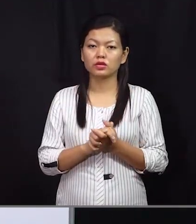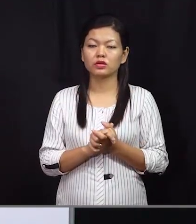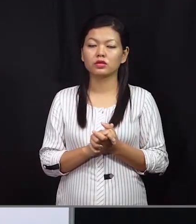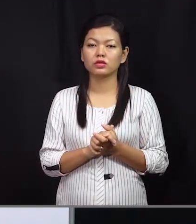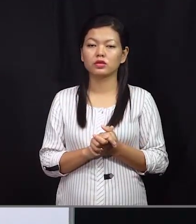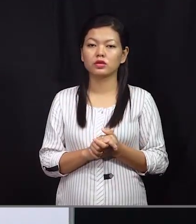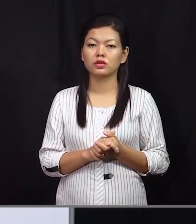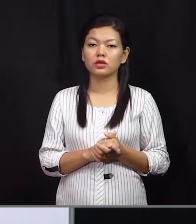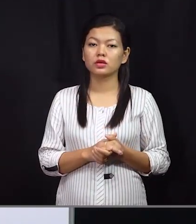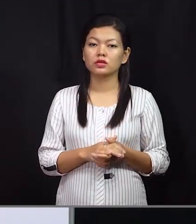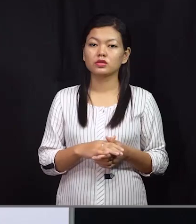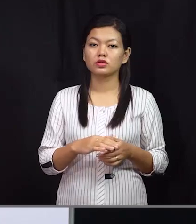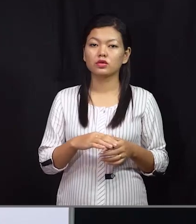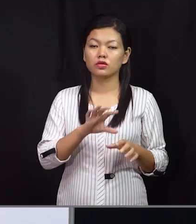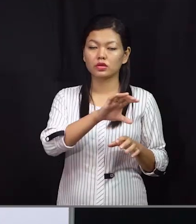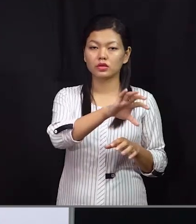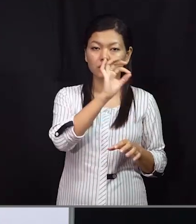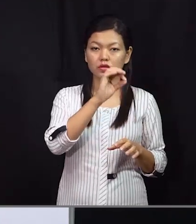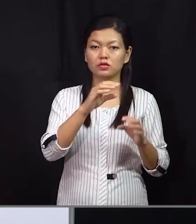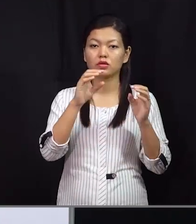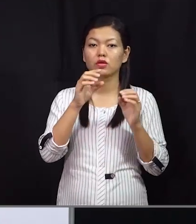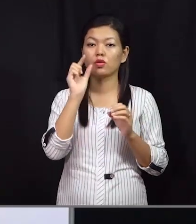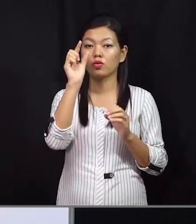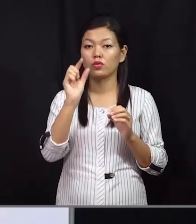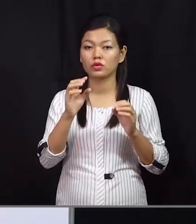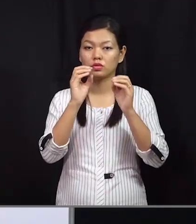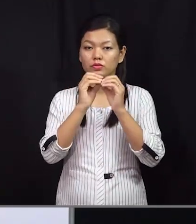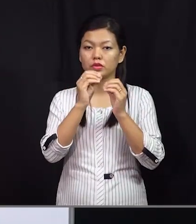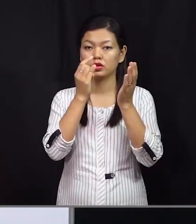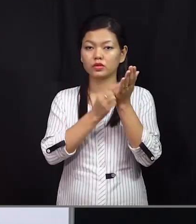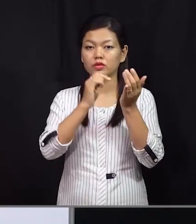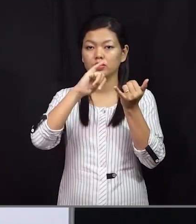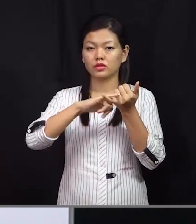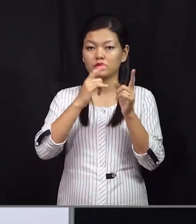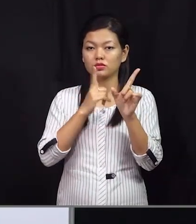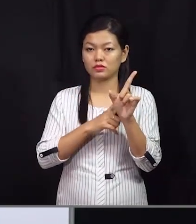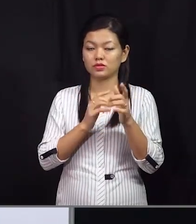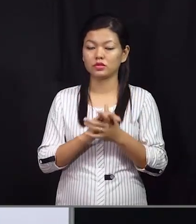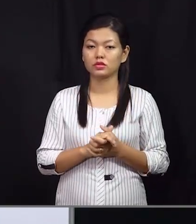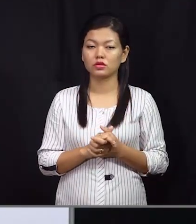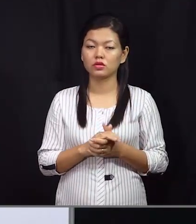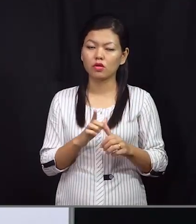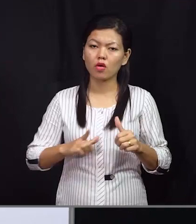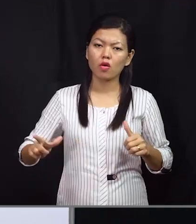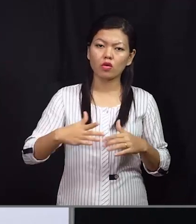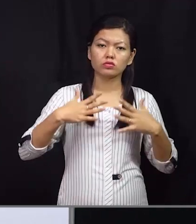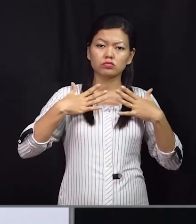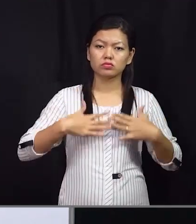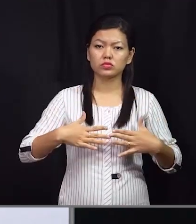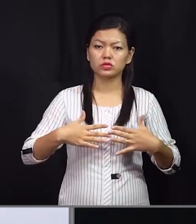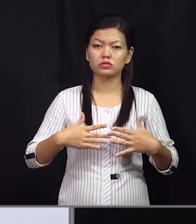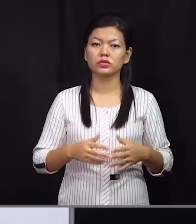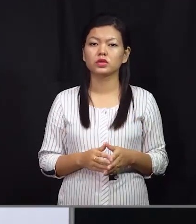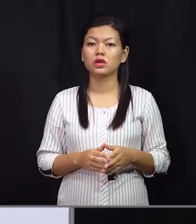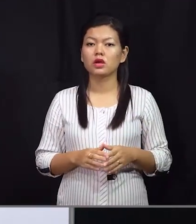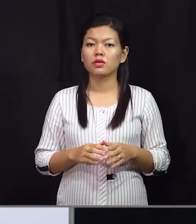busy, B-U-S-Y, busy, okay. So every human being, we are all busy doing one or the other